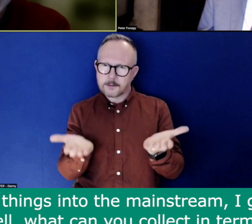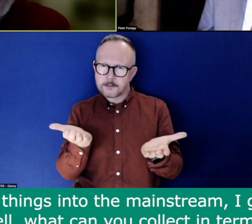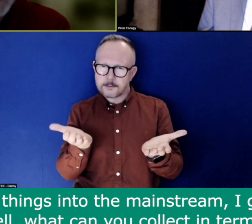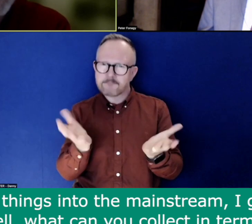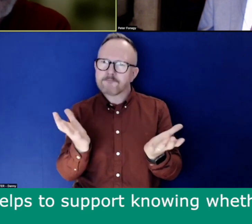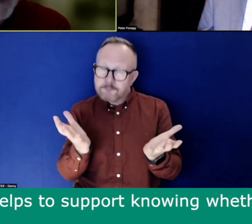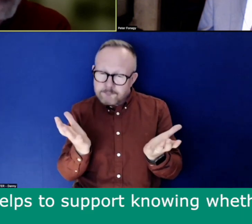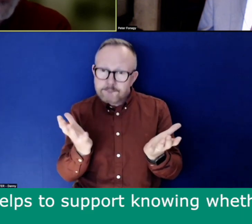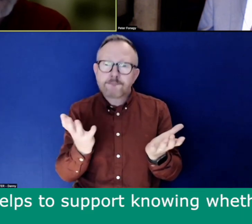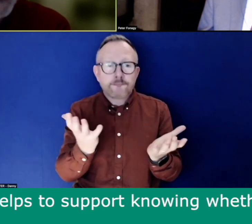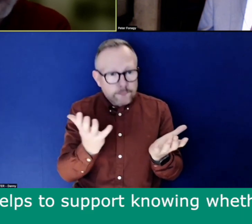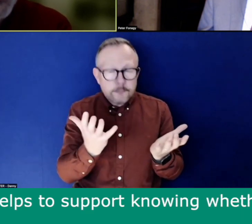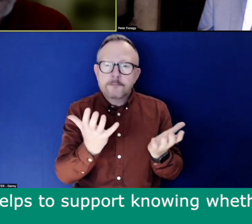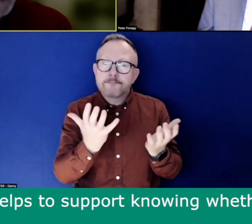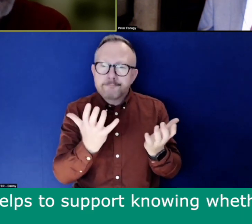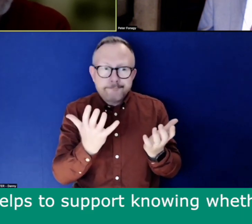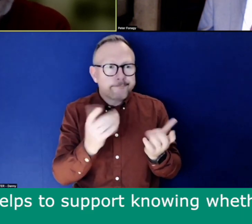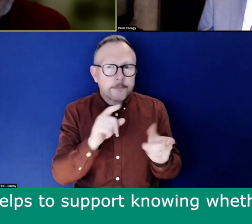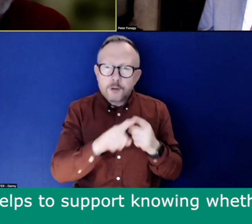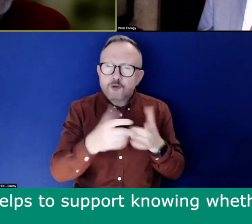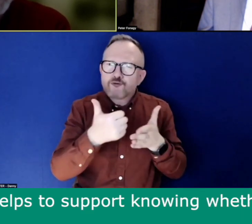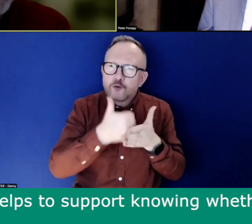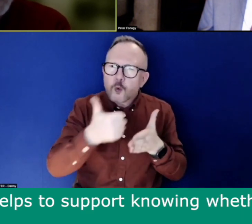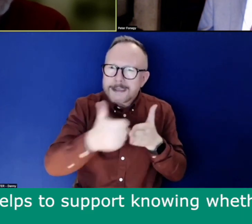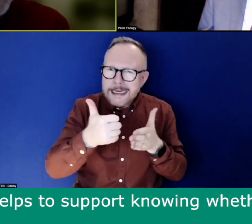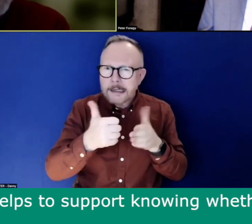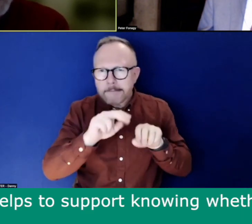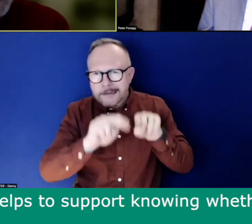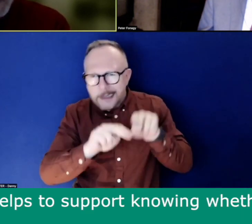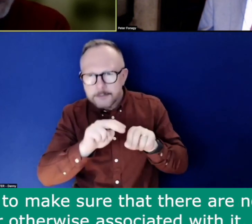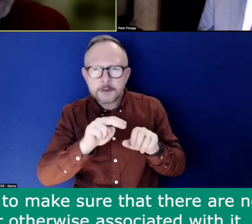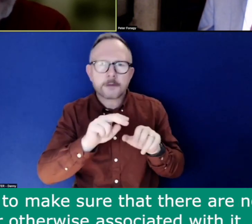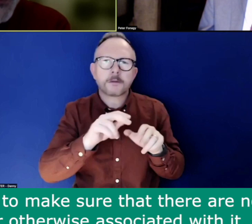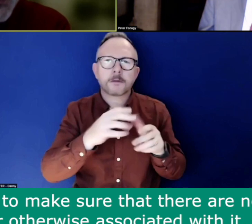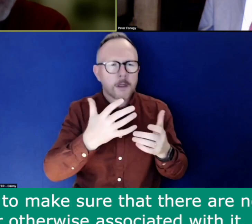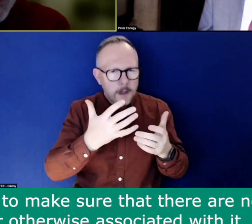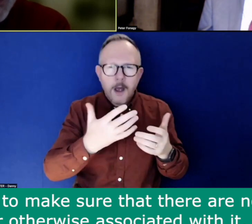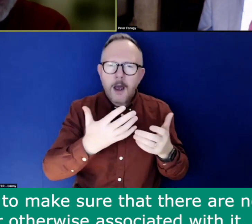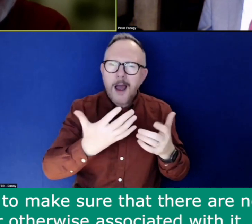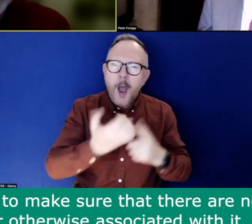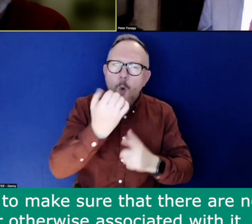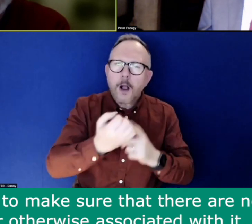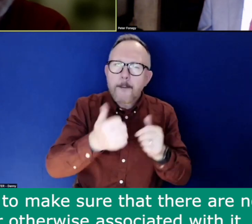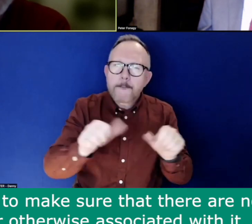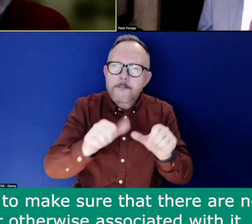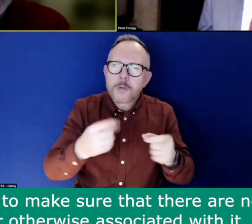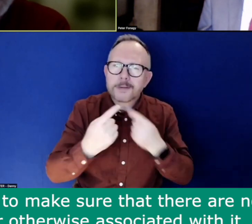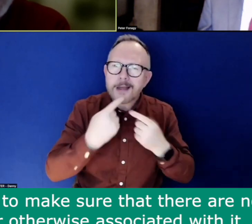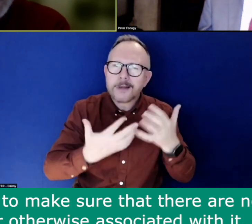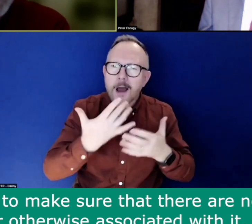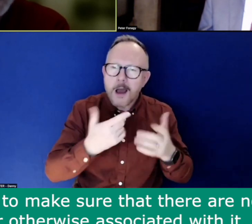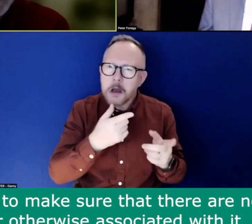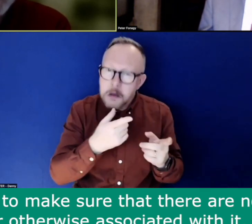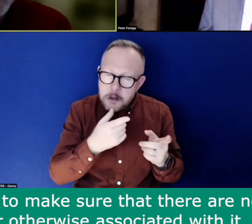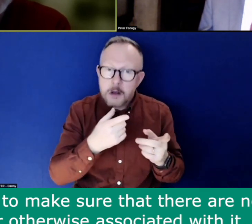of routine outcome or outcome data that helps to support knowing whether this works or not, but also being careful to make sure that there are